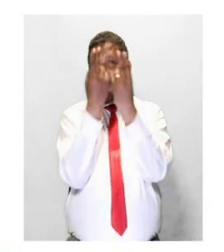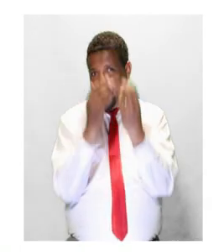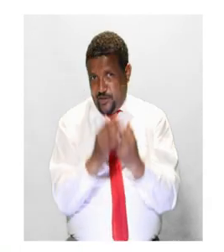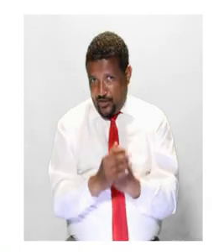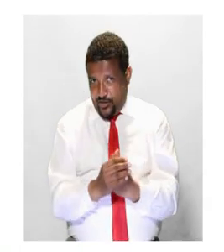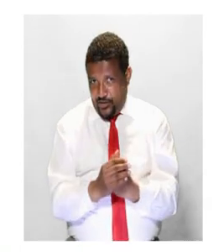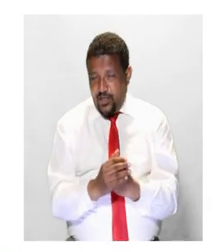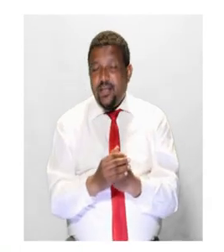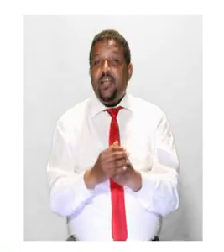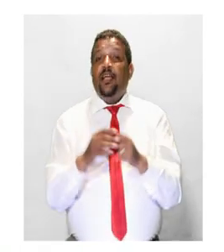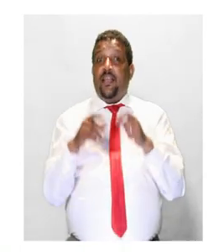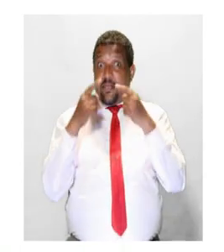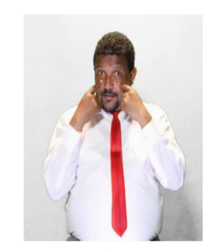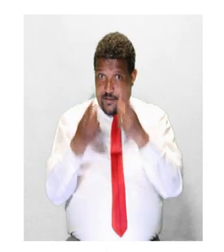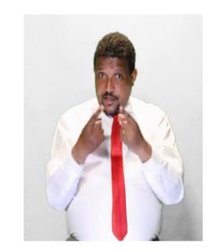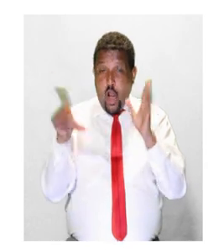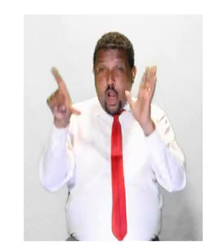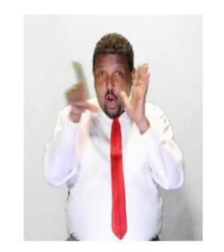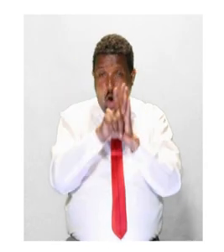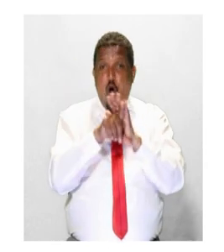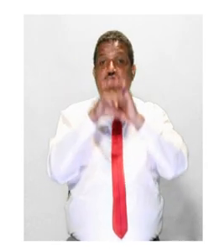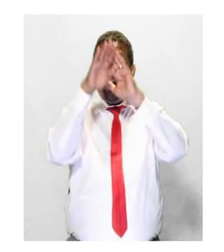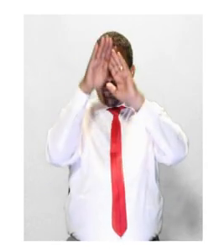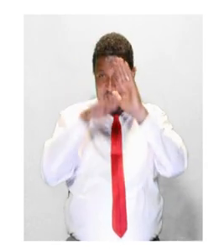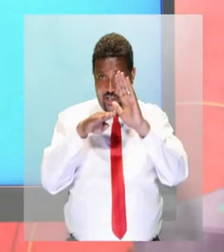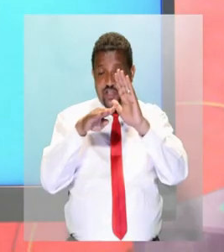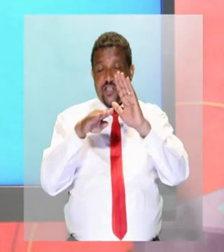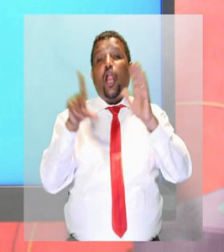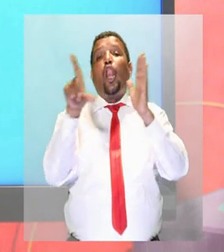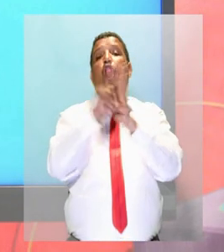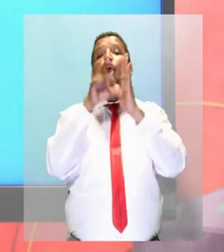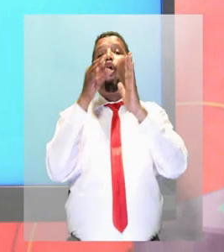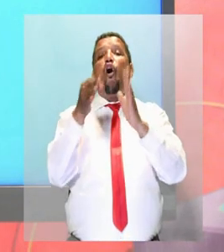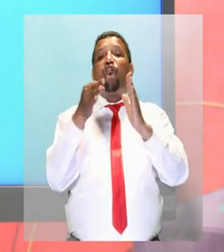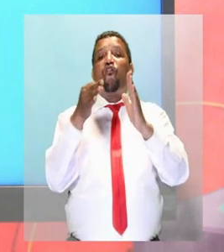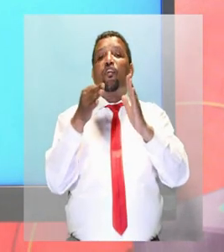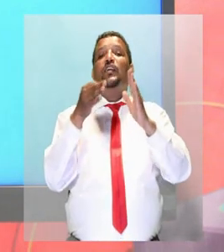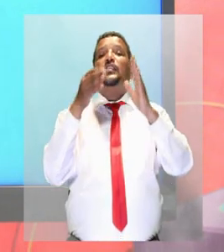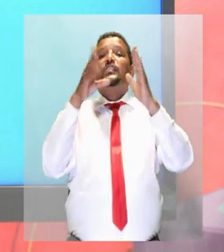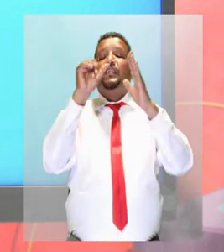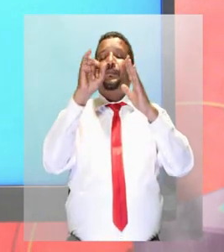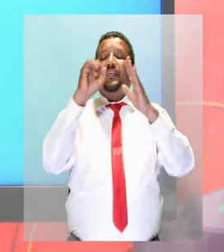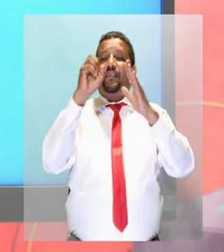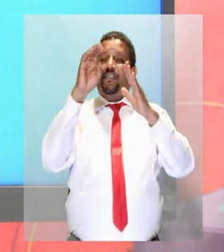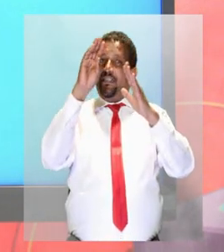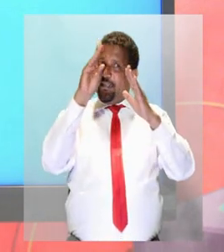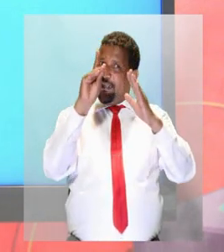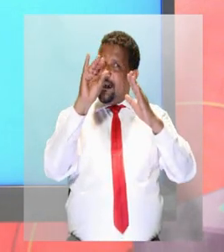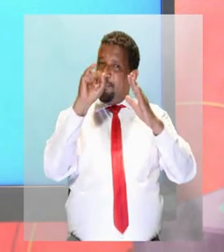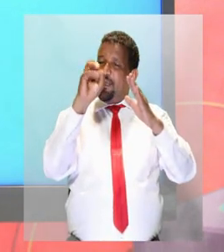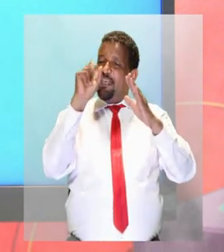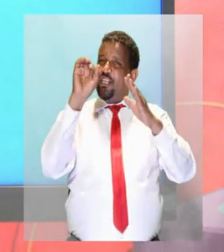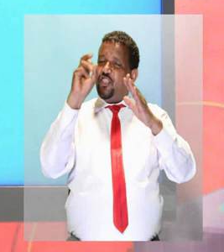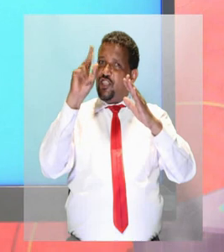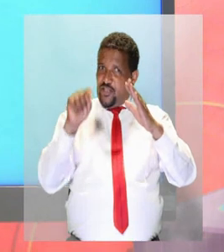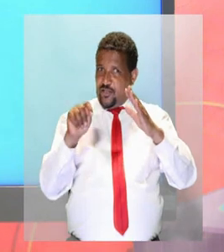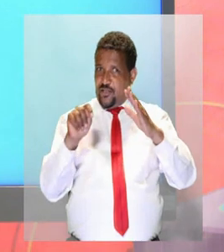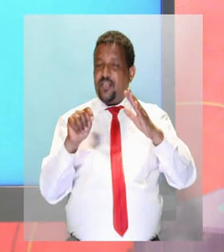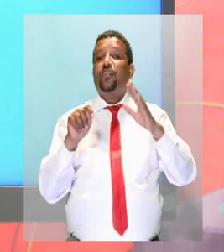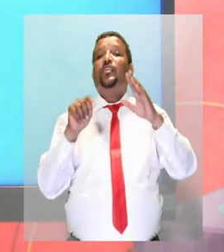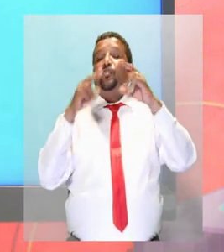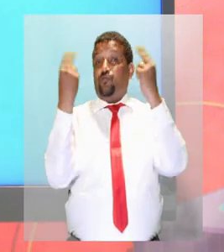the law of diminishing marginal utility. The law of diminishing marginal utility, as I told you earlier,